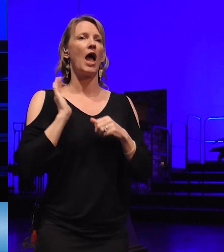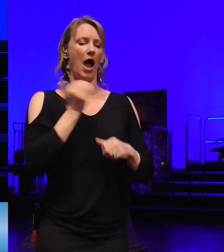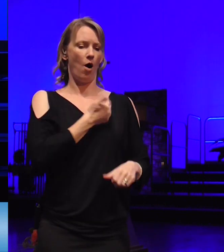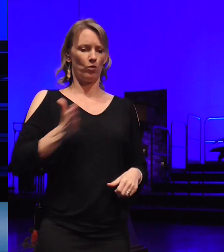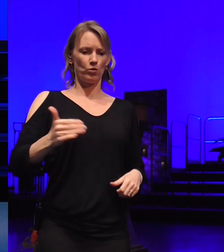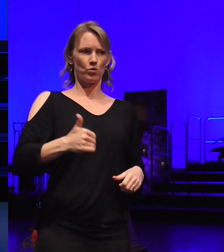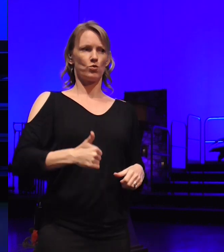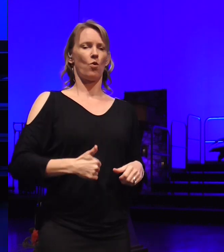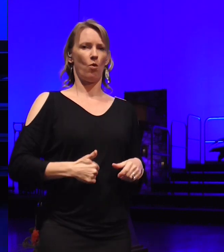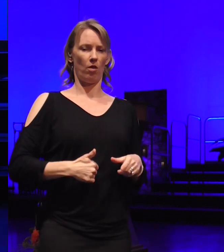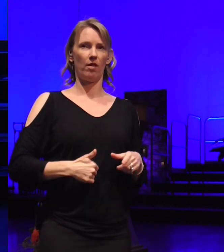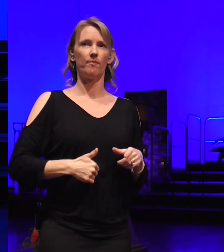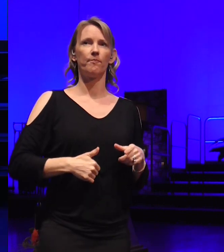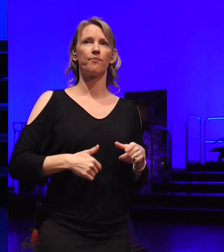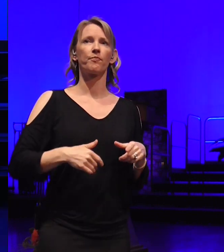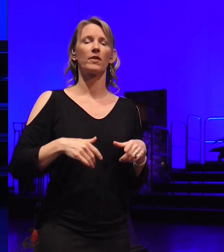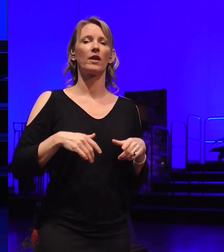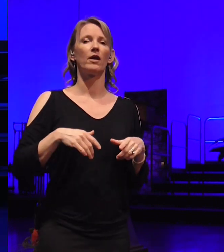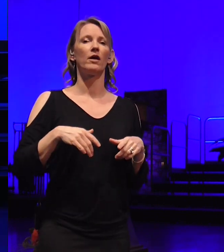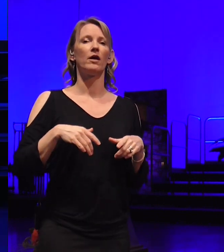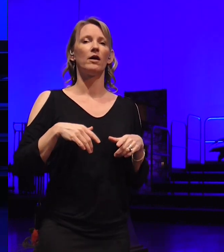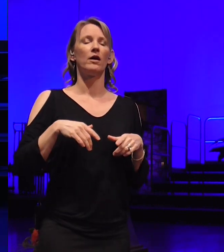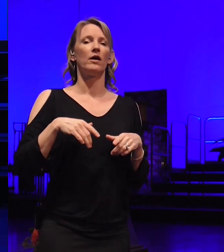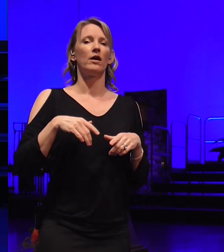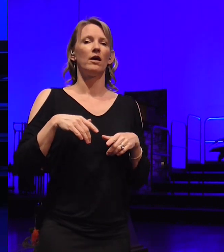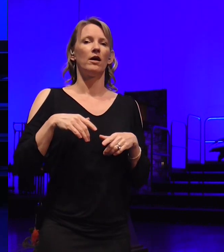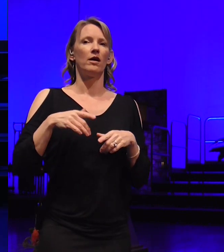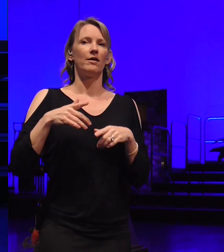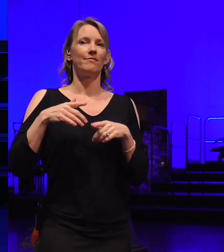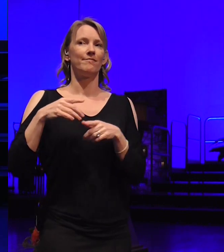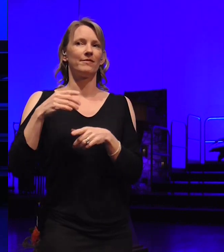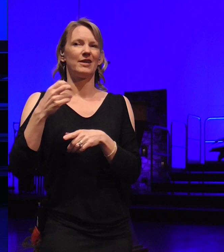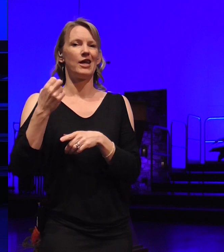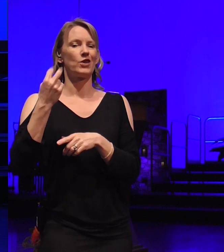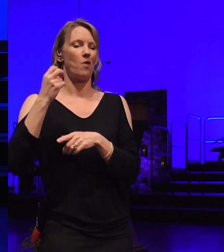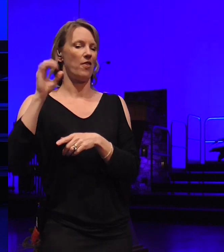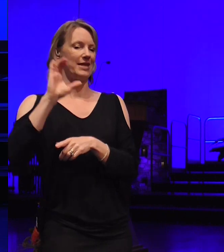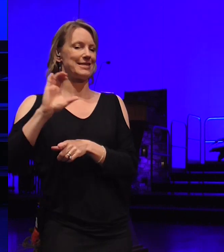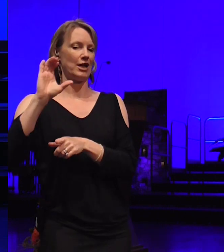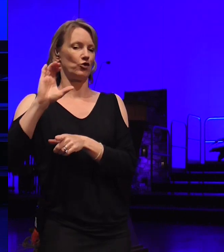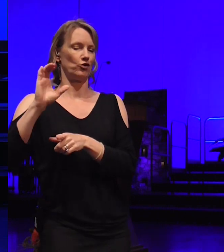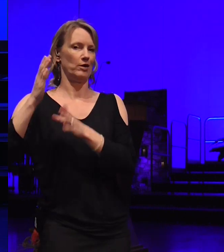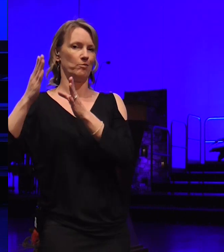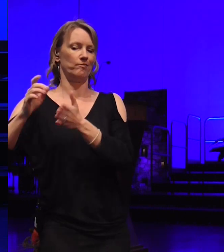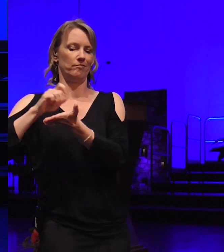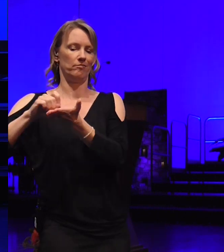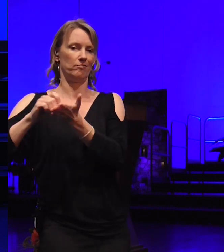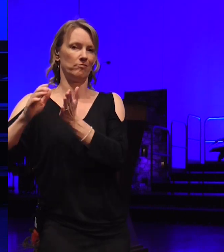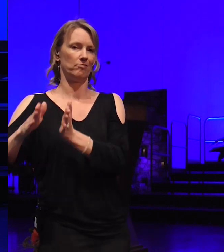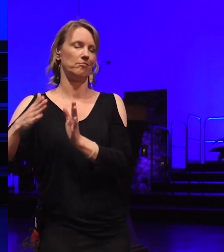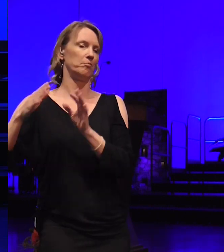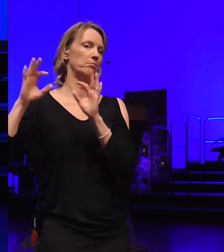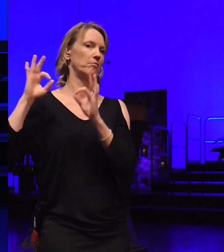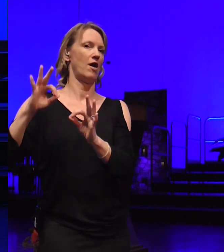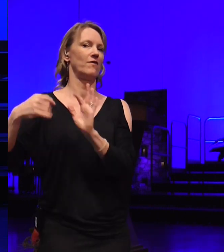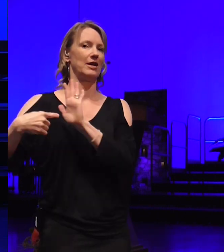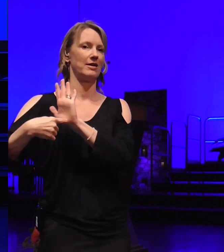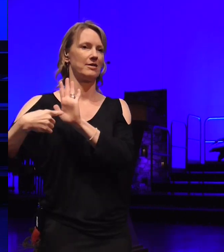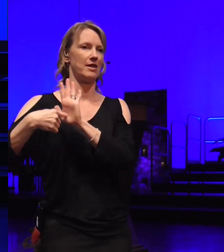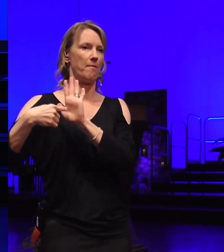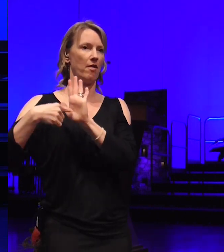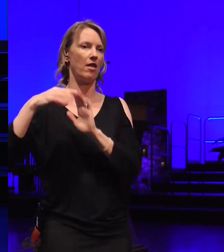soul. 12th century German Benedictine abbess Hildegard de Bingen is a prime example